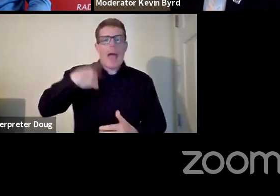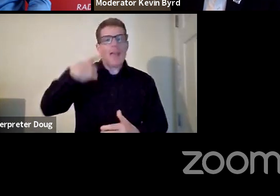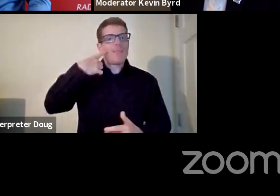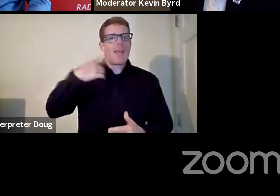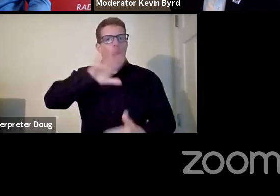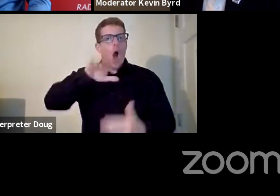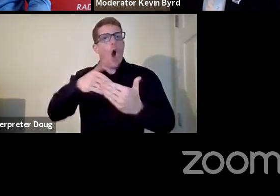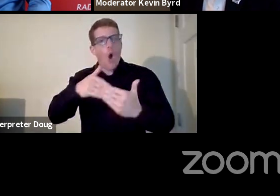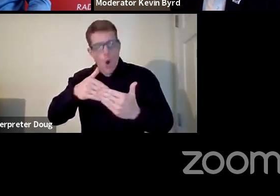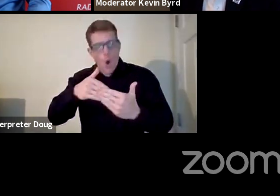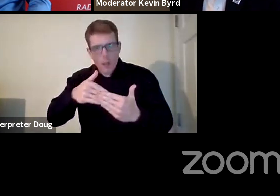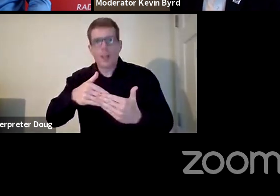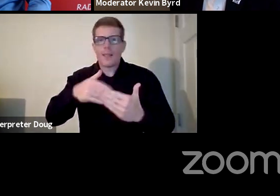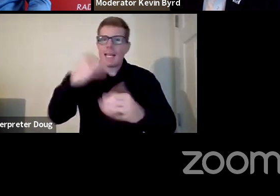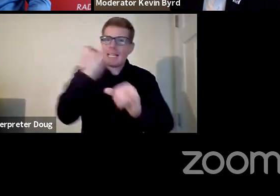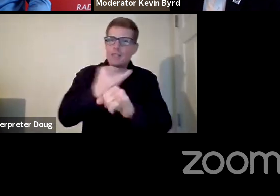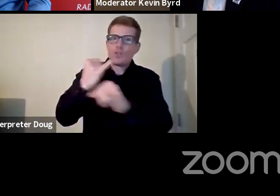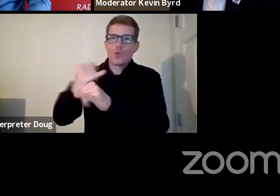from a good base, but